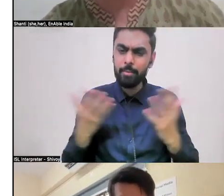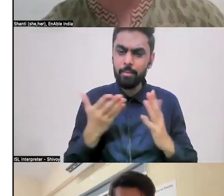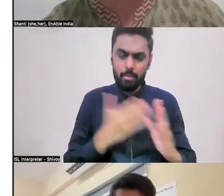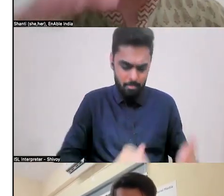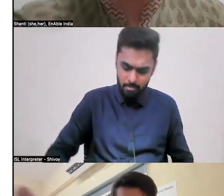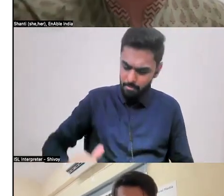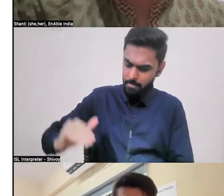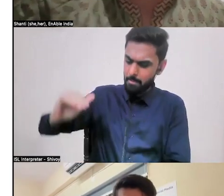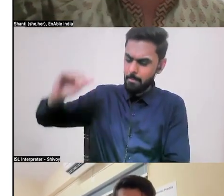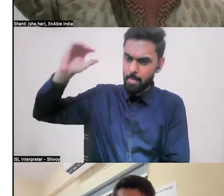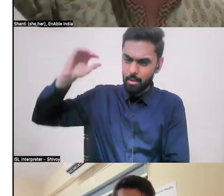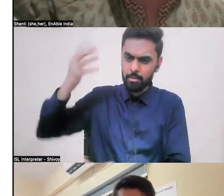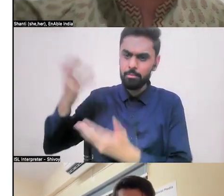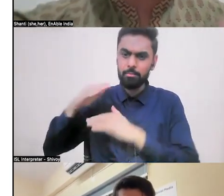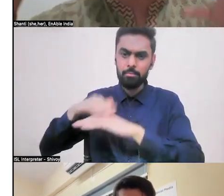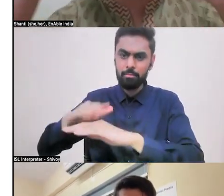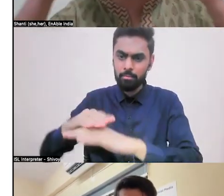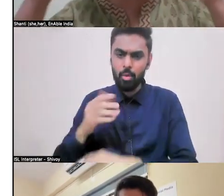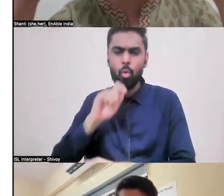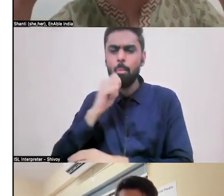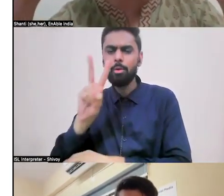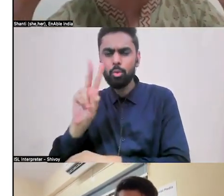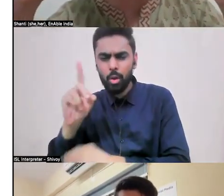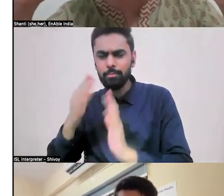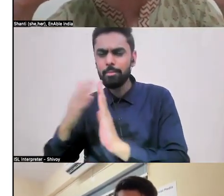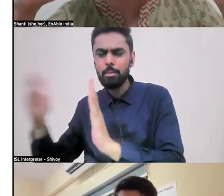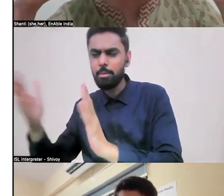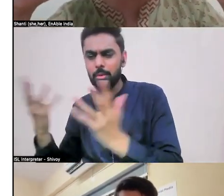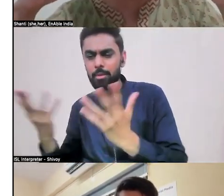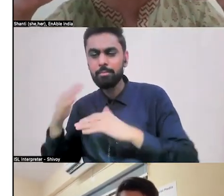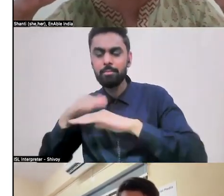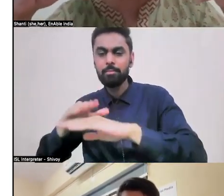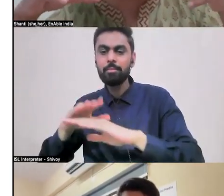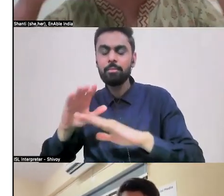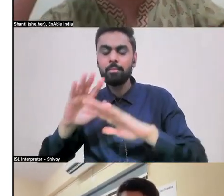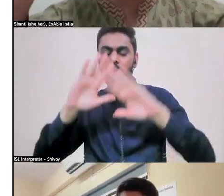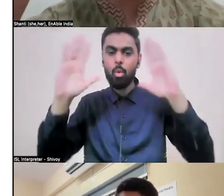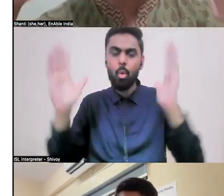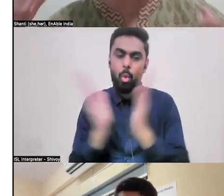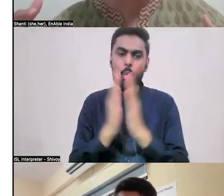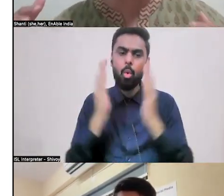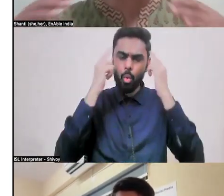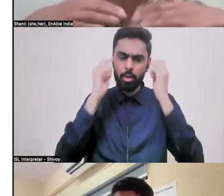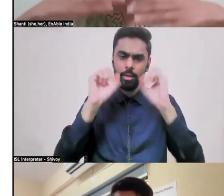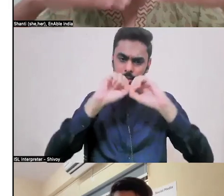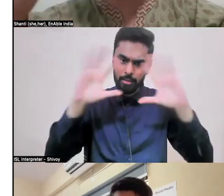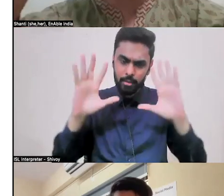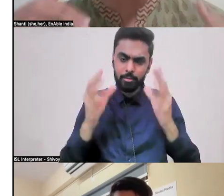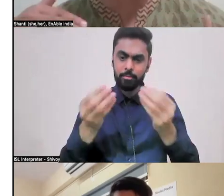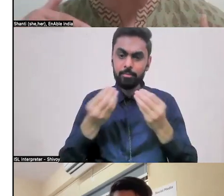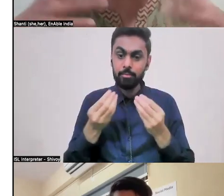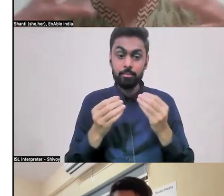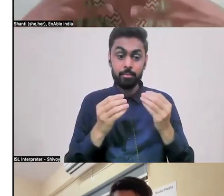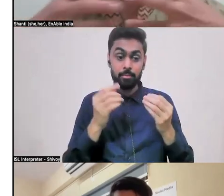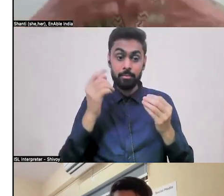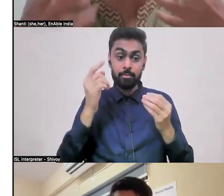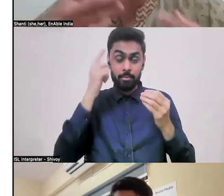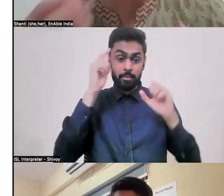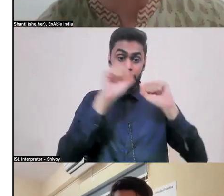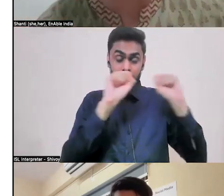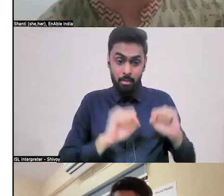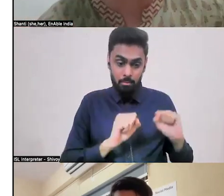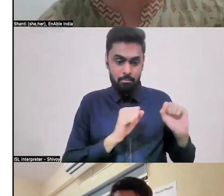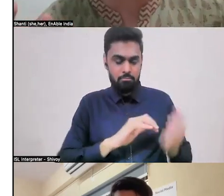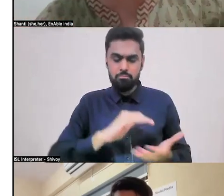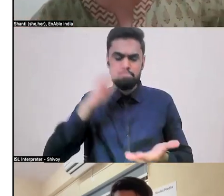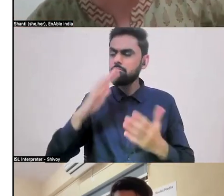and after 21, etc., just to give us a picture of how, the systems existed for just